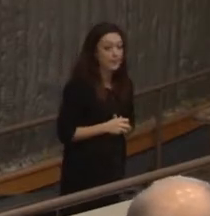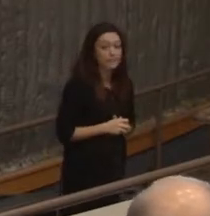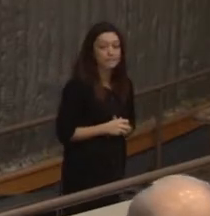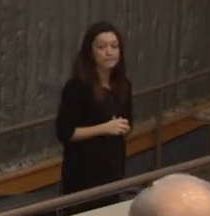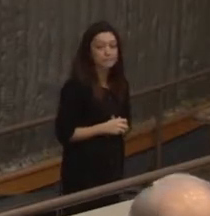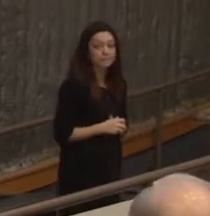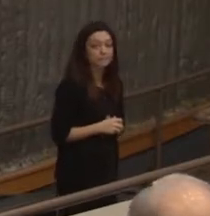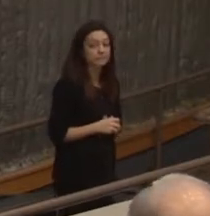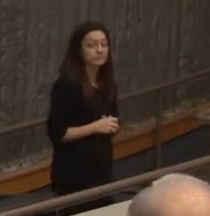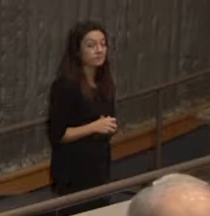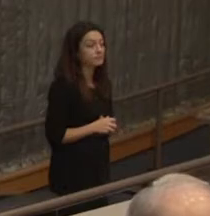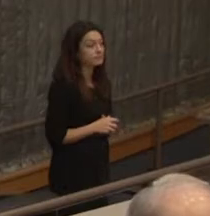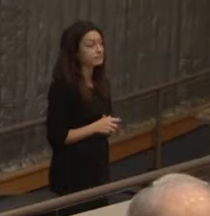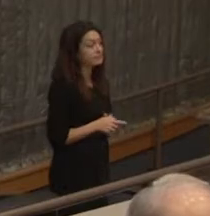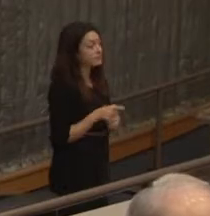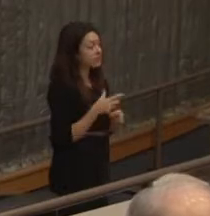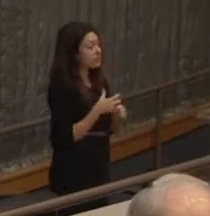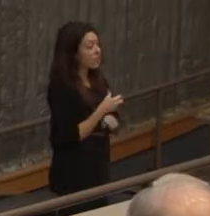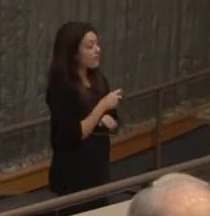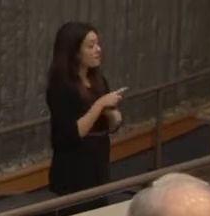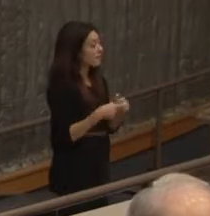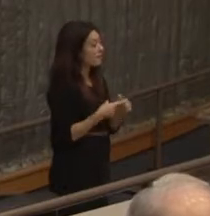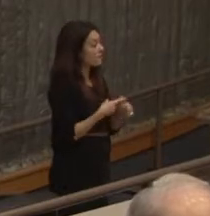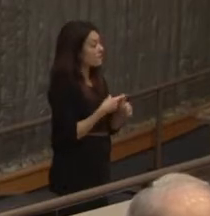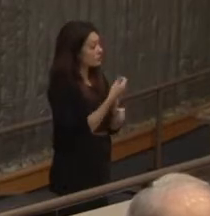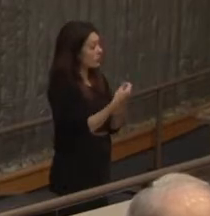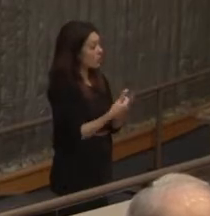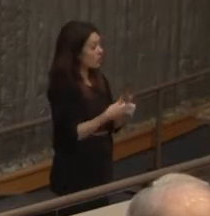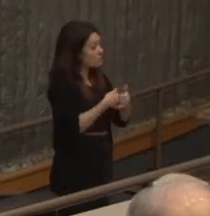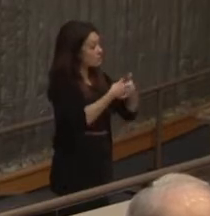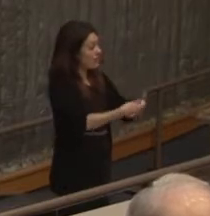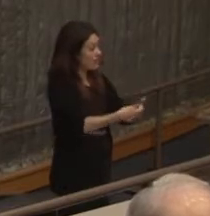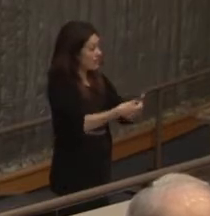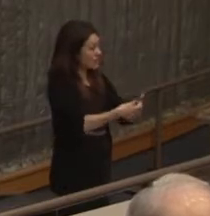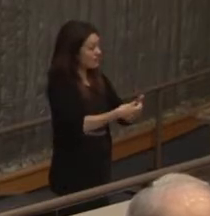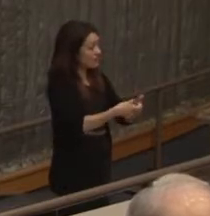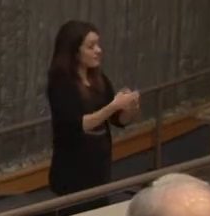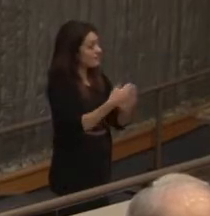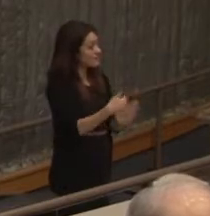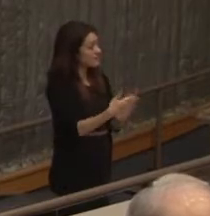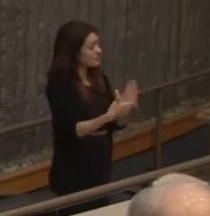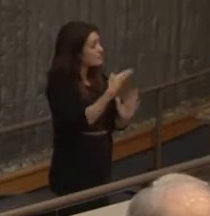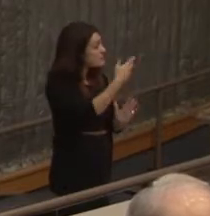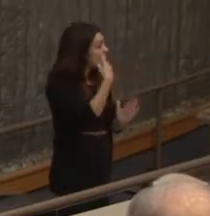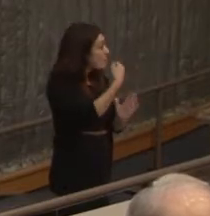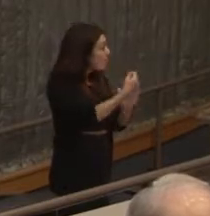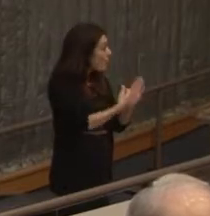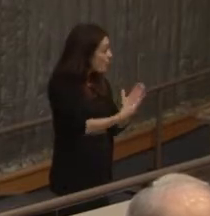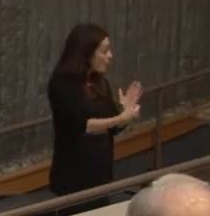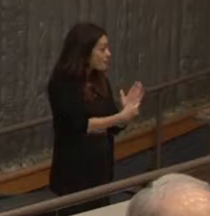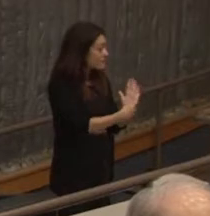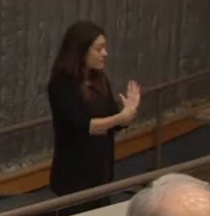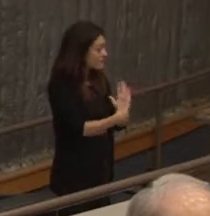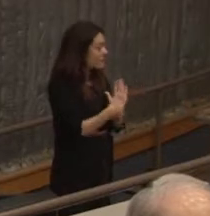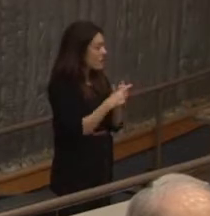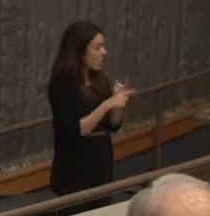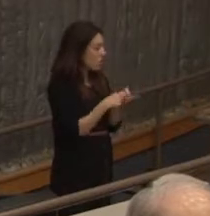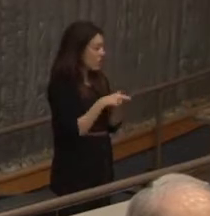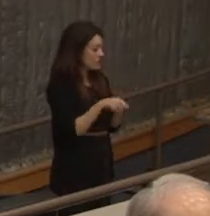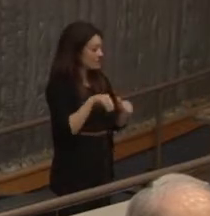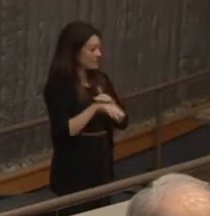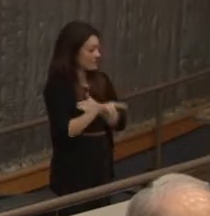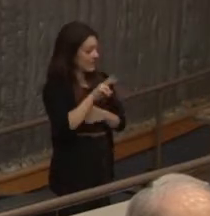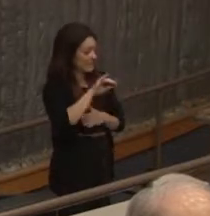In fact, he won his first art prize for a painting he submitted to an art exhibit in the Vilna ghetto. He